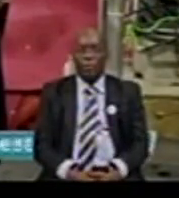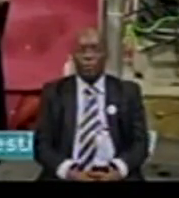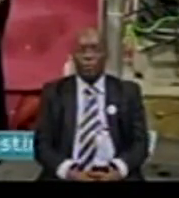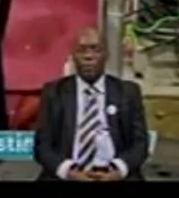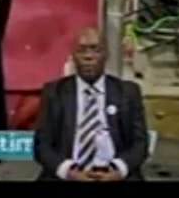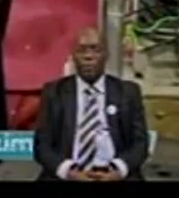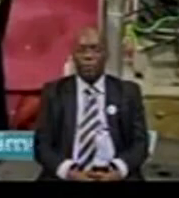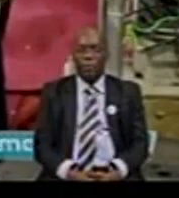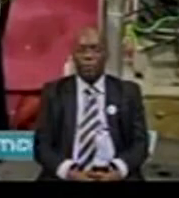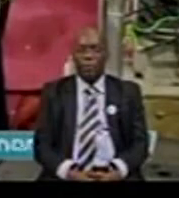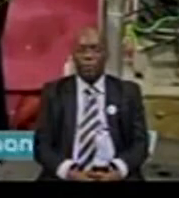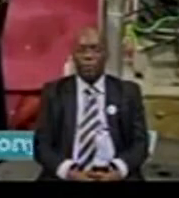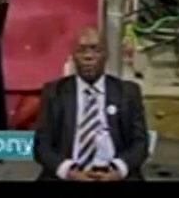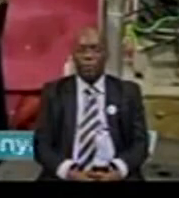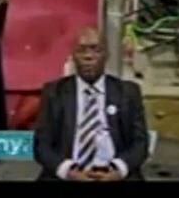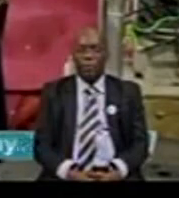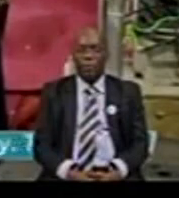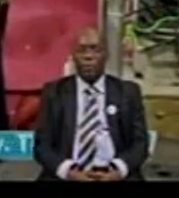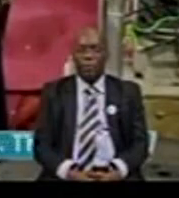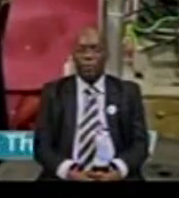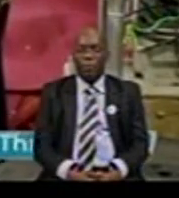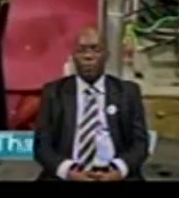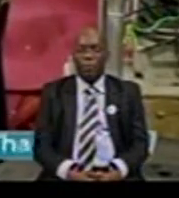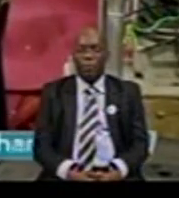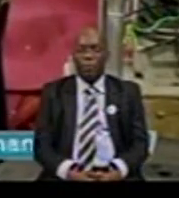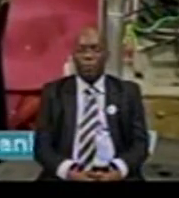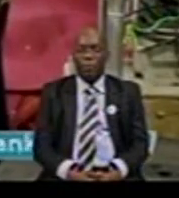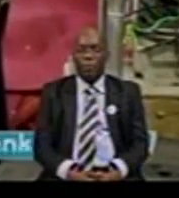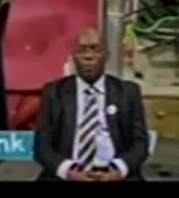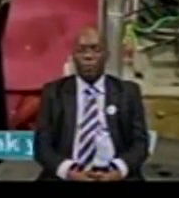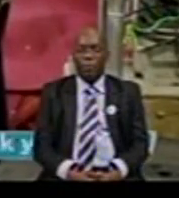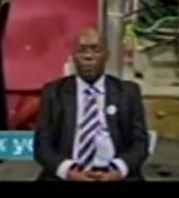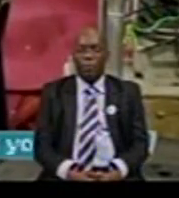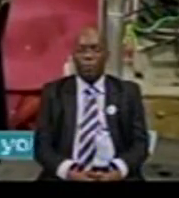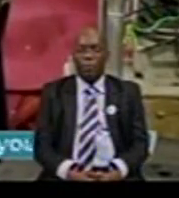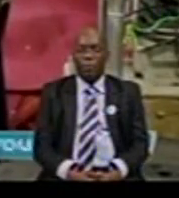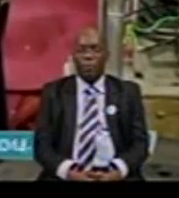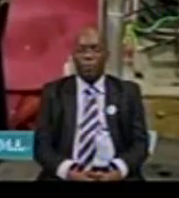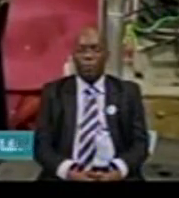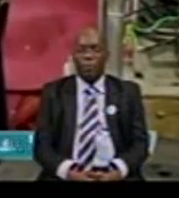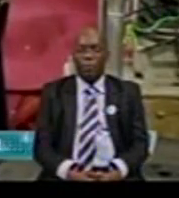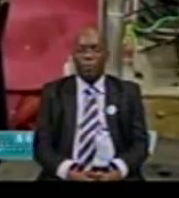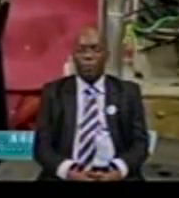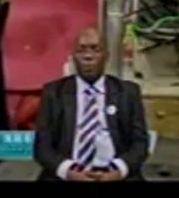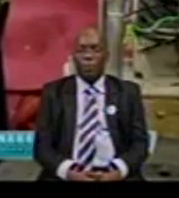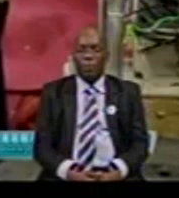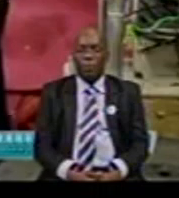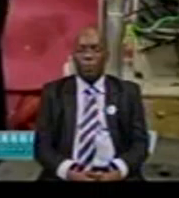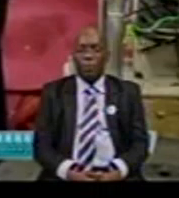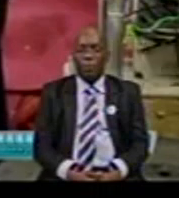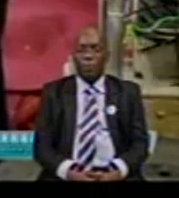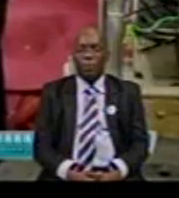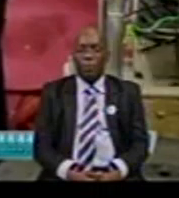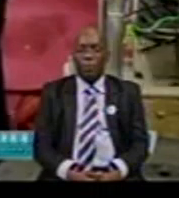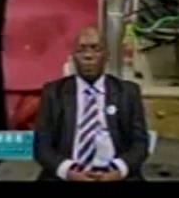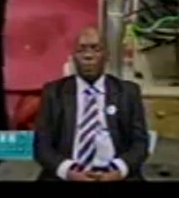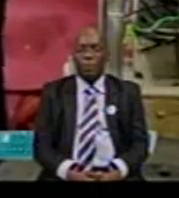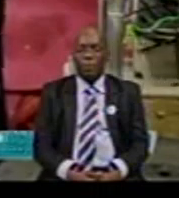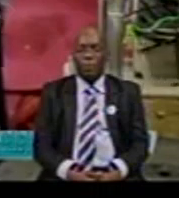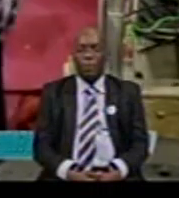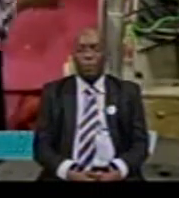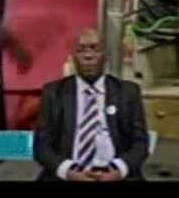of God, everything went down and she's now okay. Praise the Lord. Hallelujah. The miracle will be permanent,